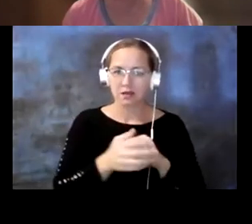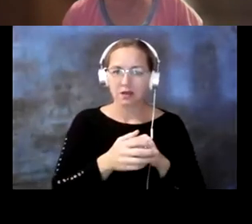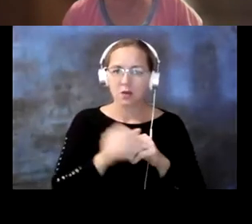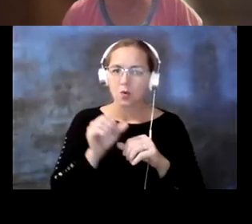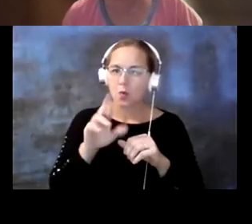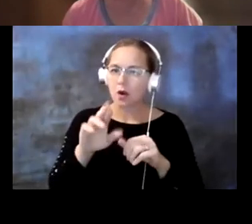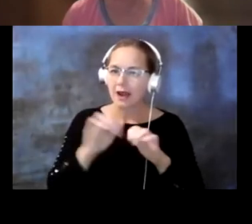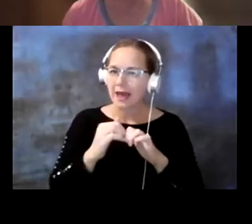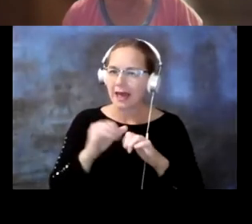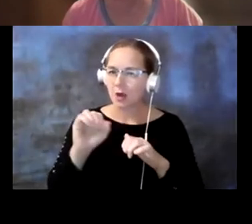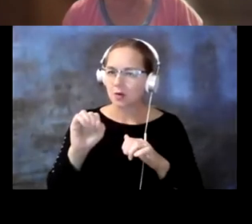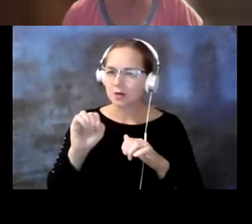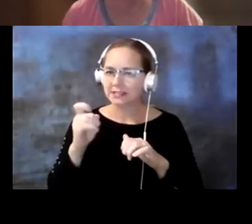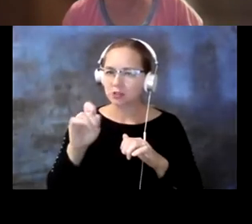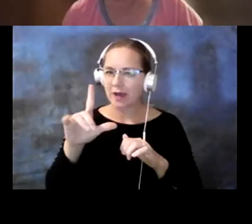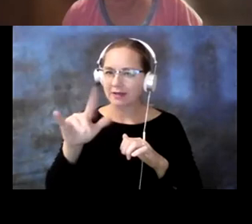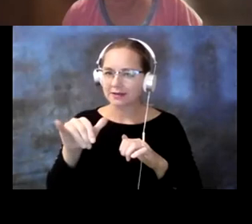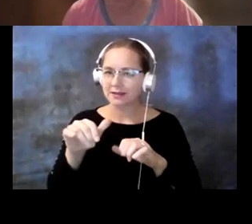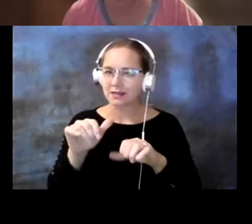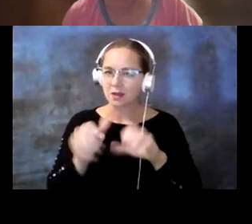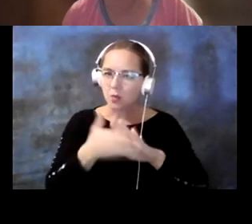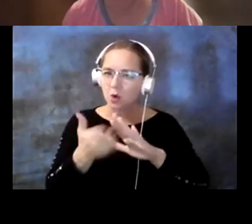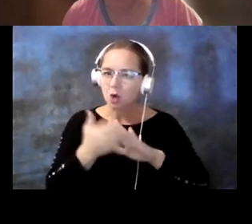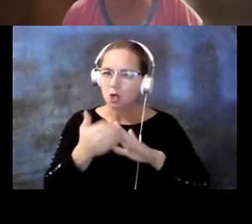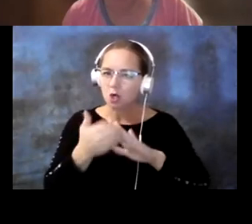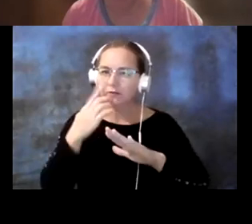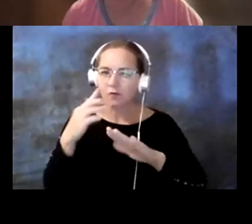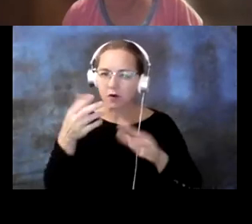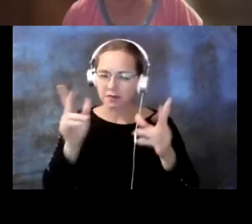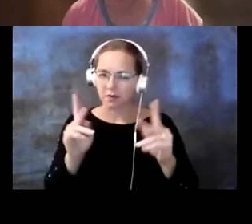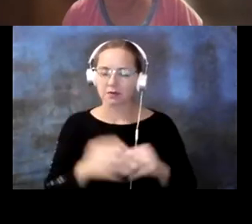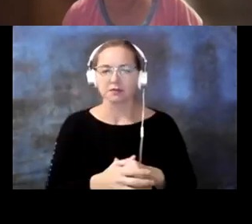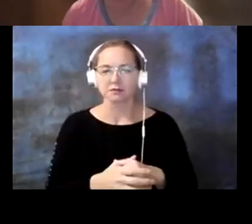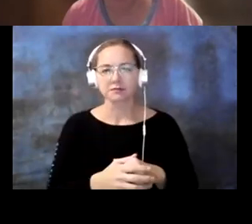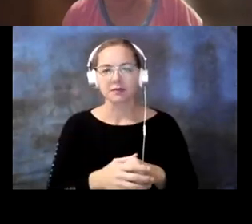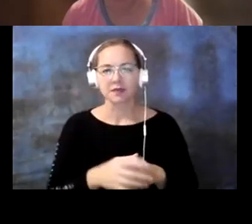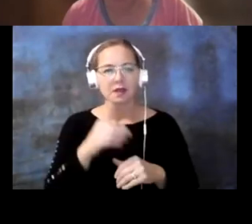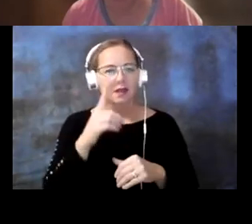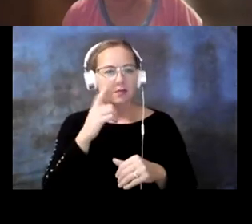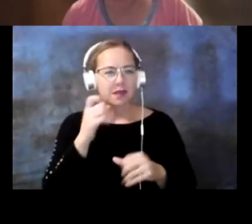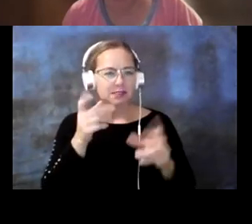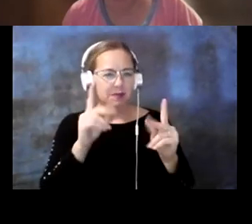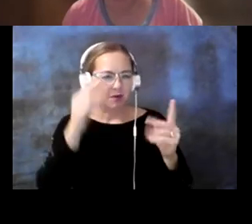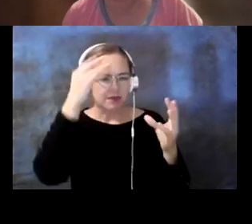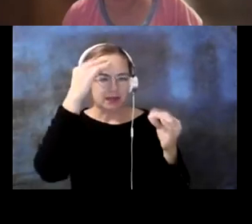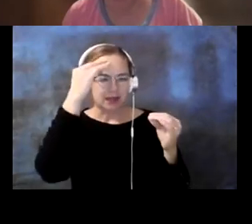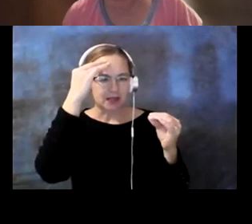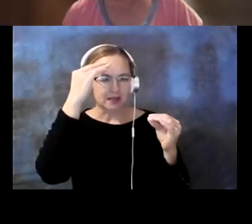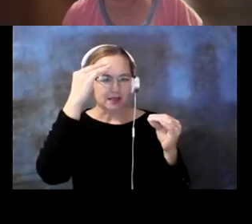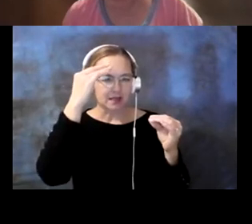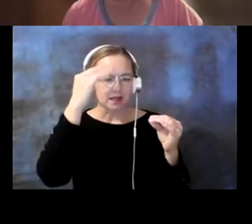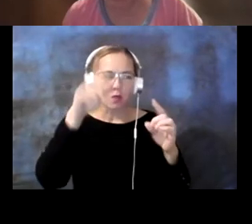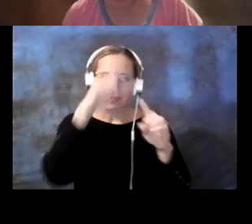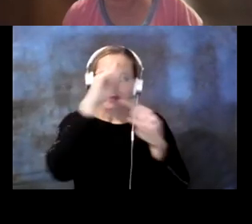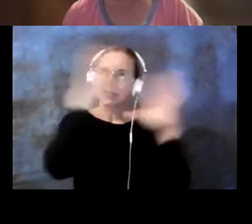works, for people. Because I think a lot of times people are thinking of, when they think about sex,